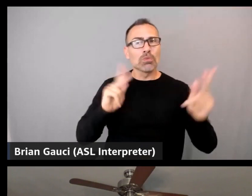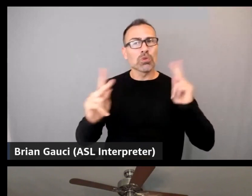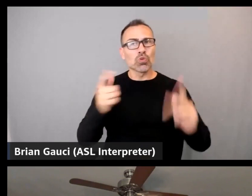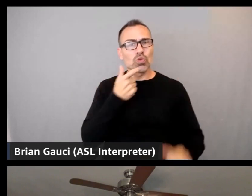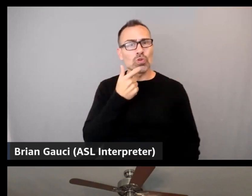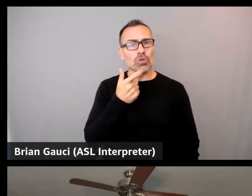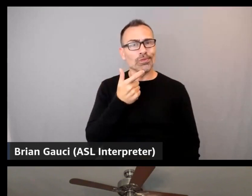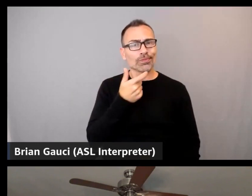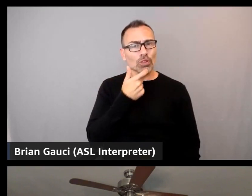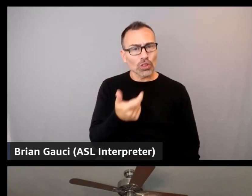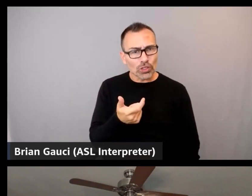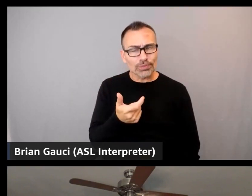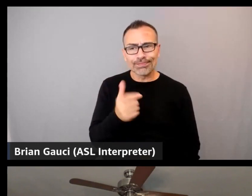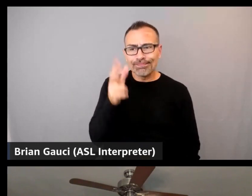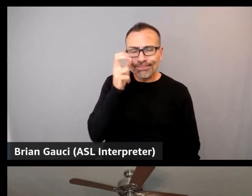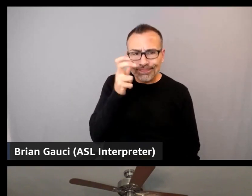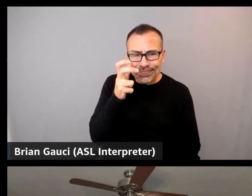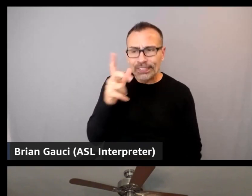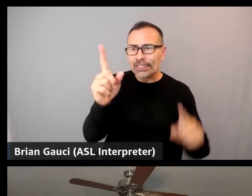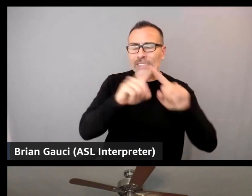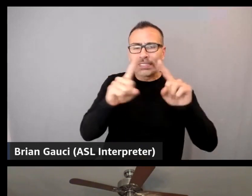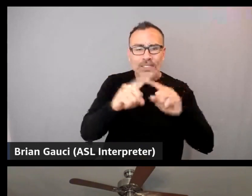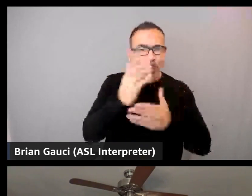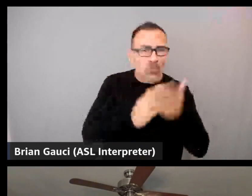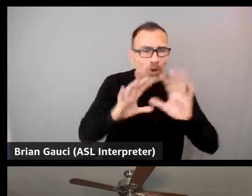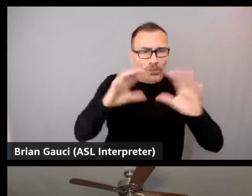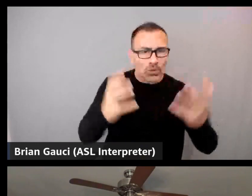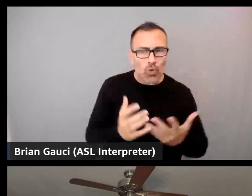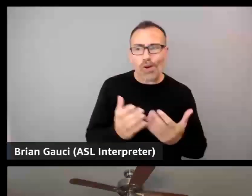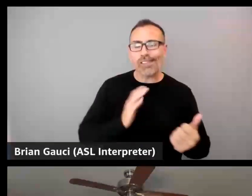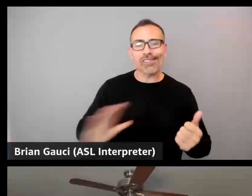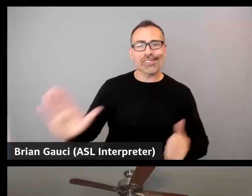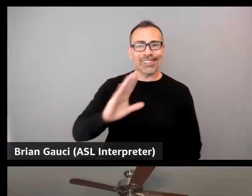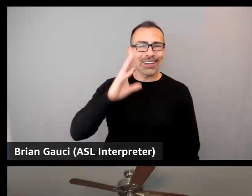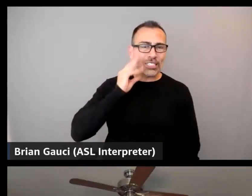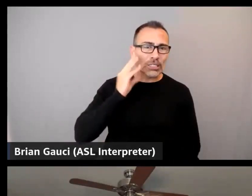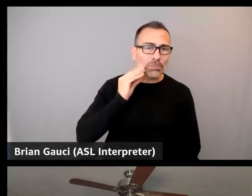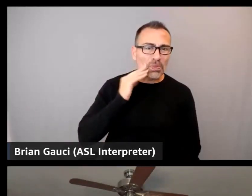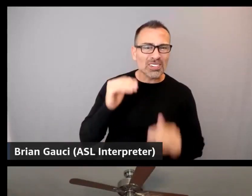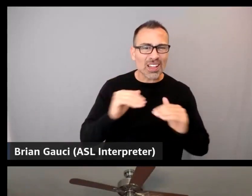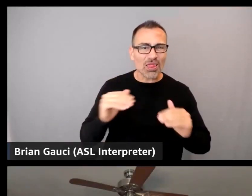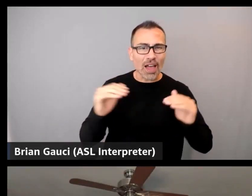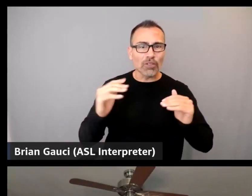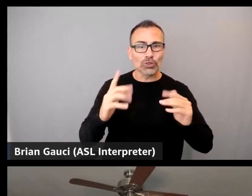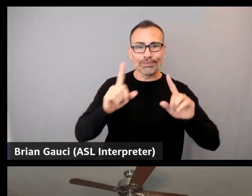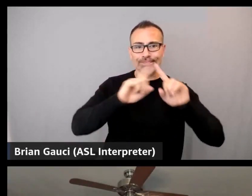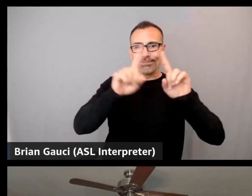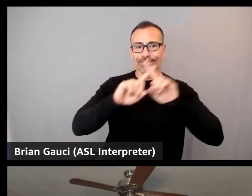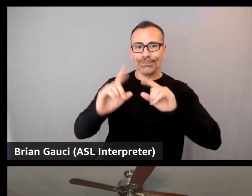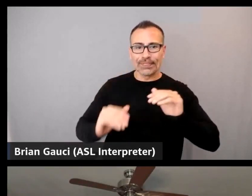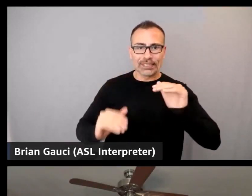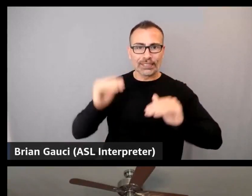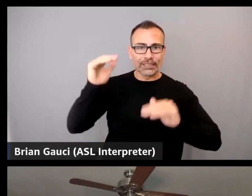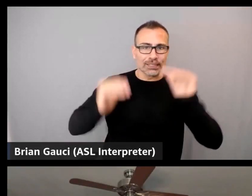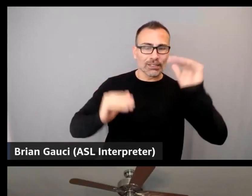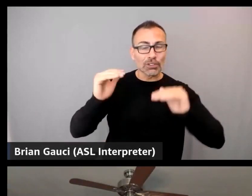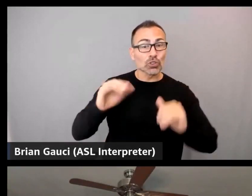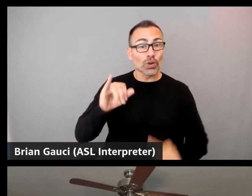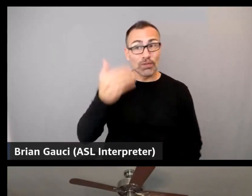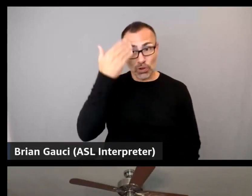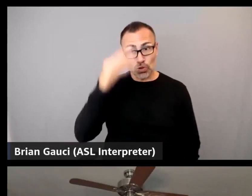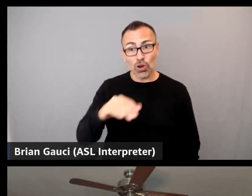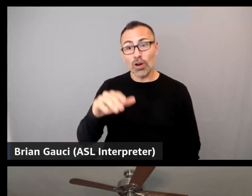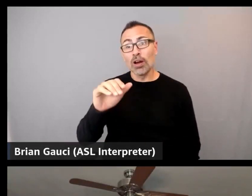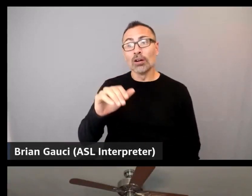from all parts of the world, different levels of experience with AWS. So for those who aren't familiar with Amazon RDS, how